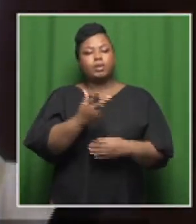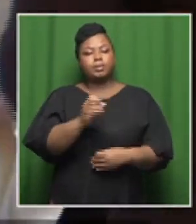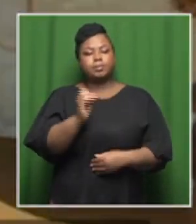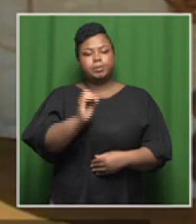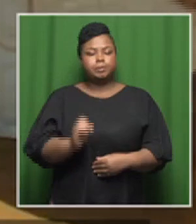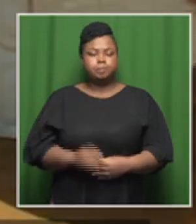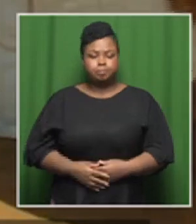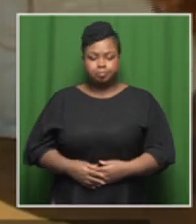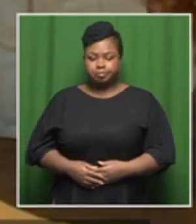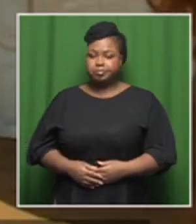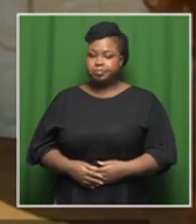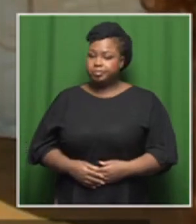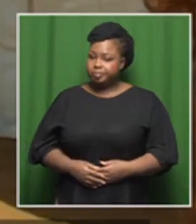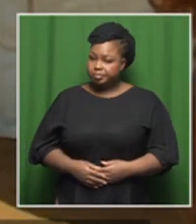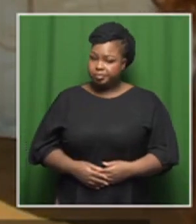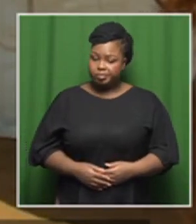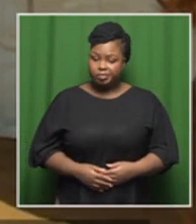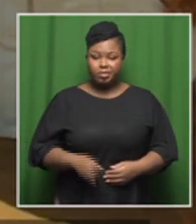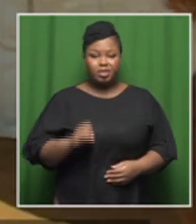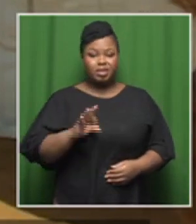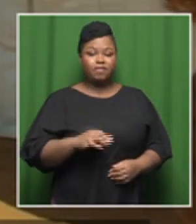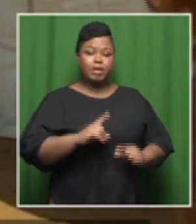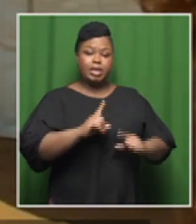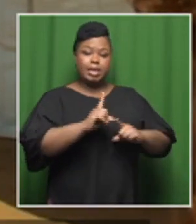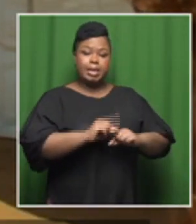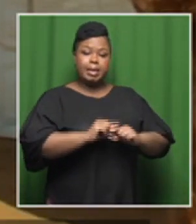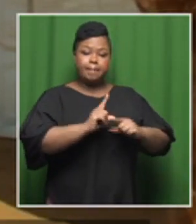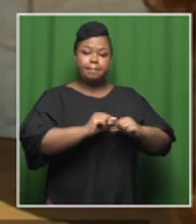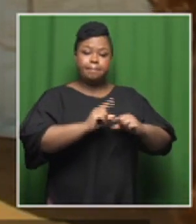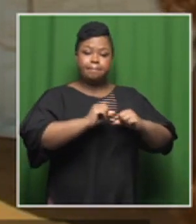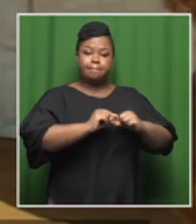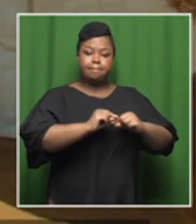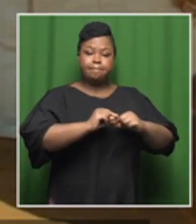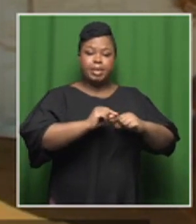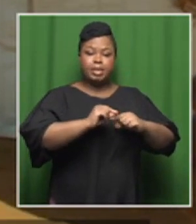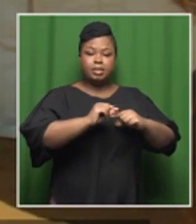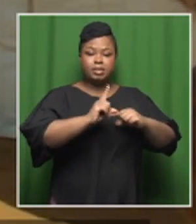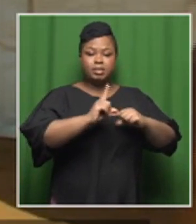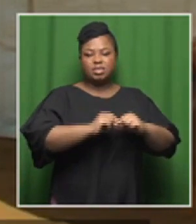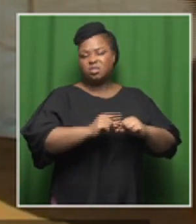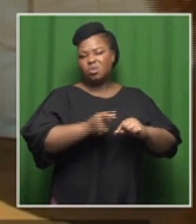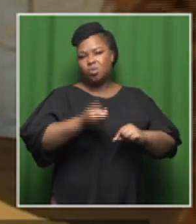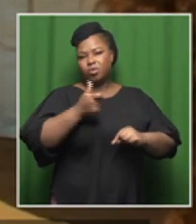On average, if you take measles as an example, we're hovering around